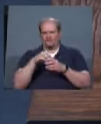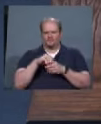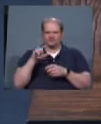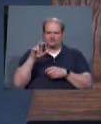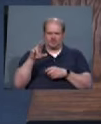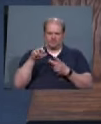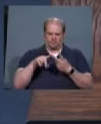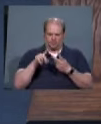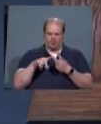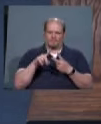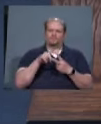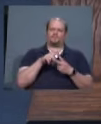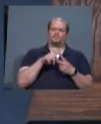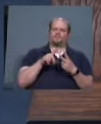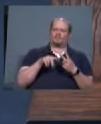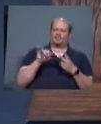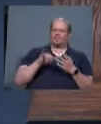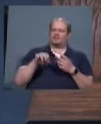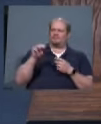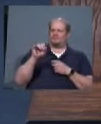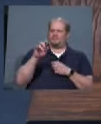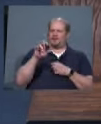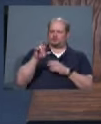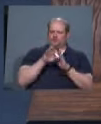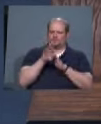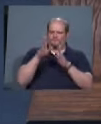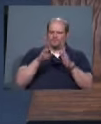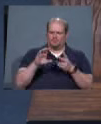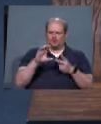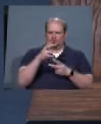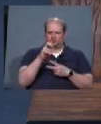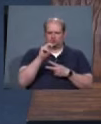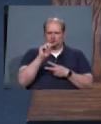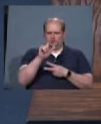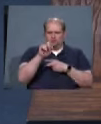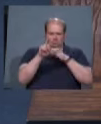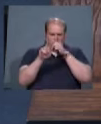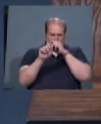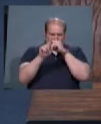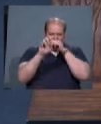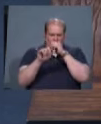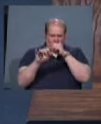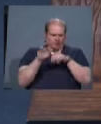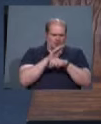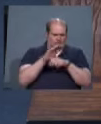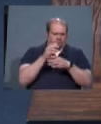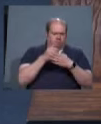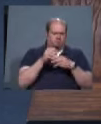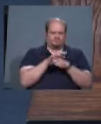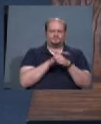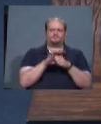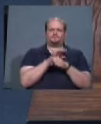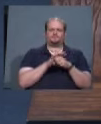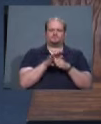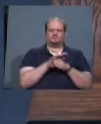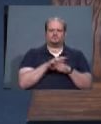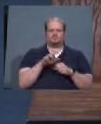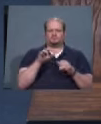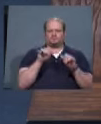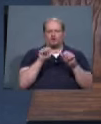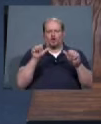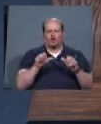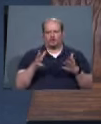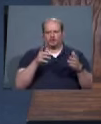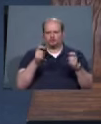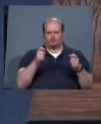Rock. And they are the master developer and the Chenal Valley Commercial Neighborhood Architectural